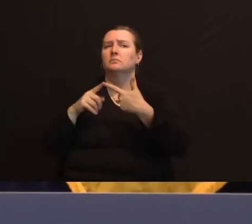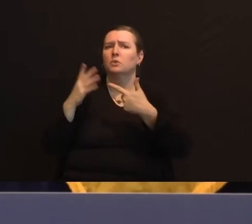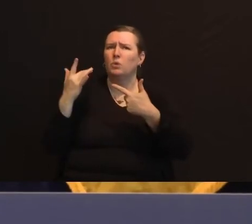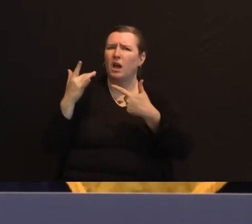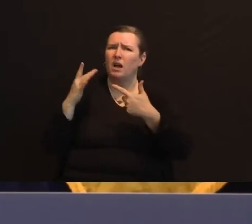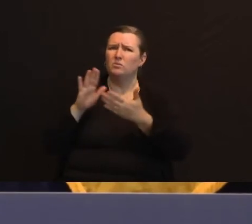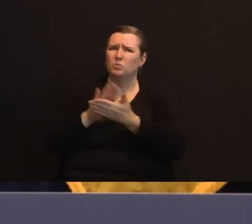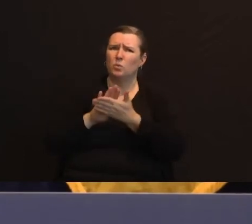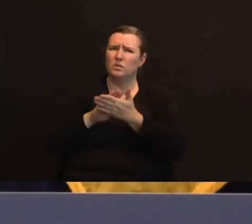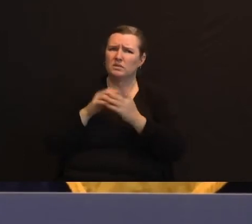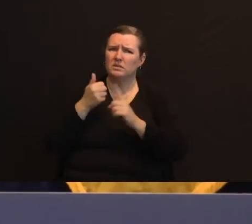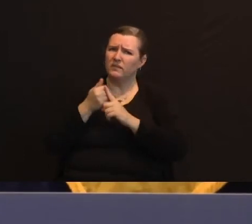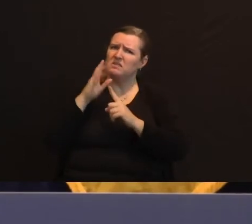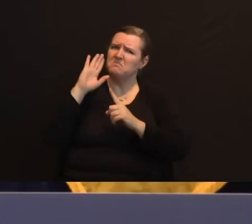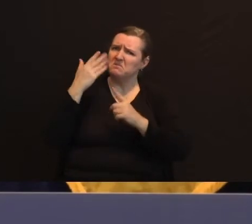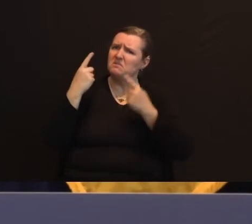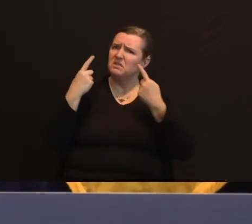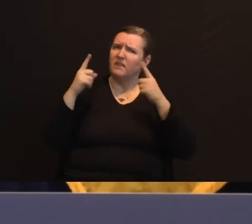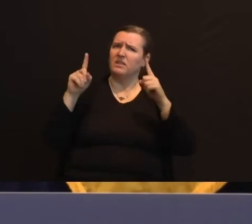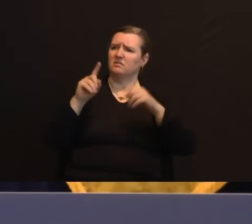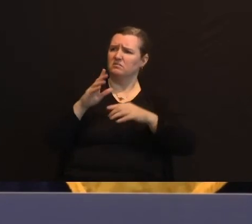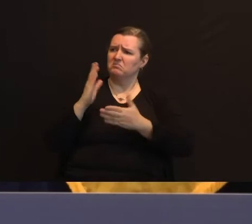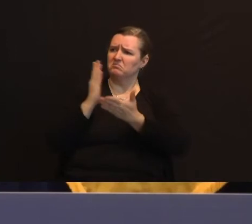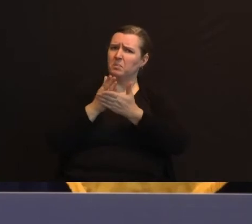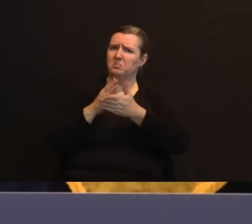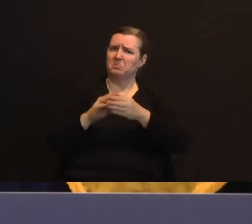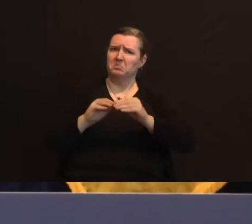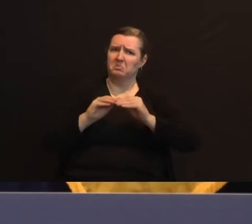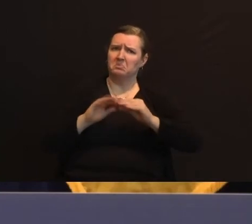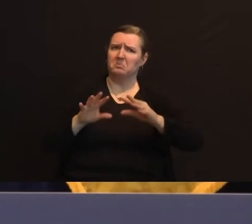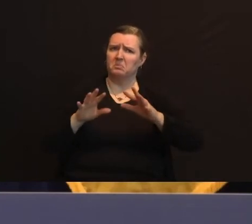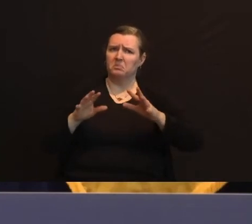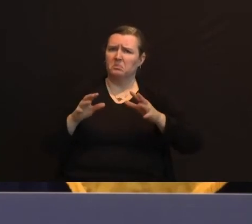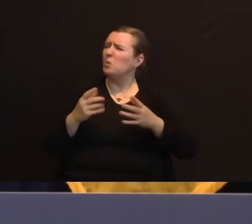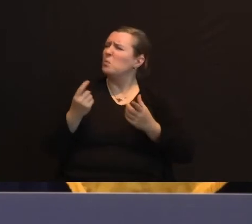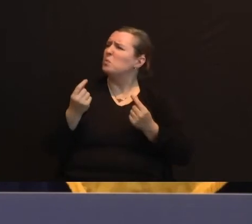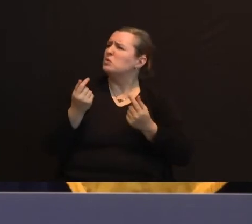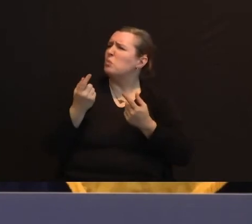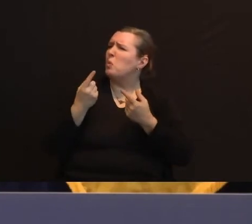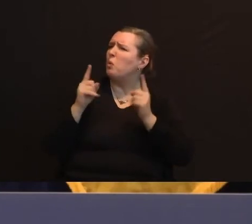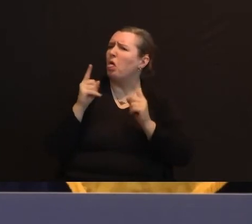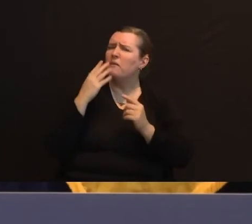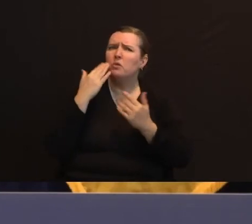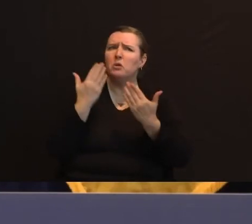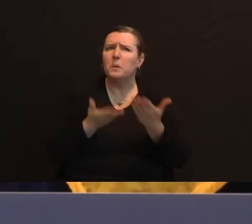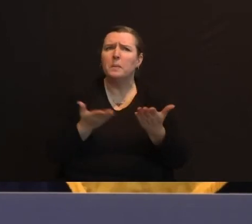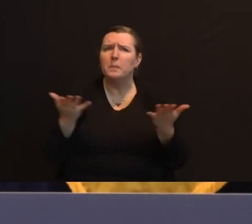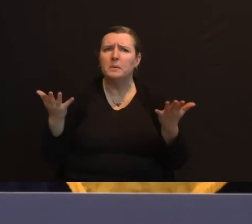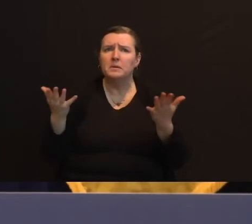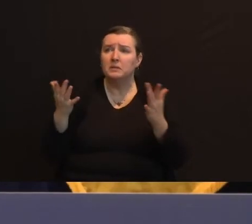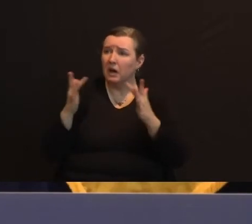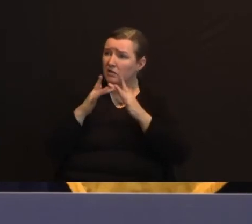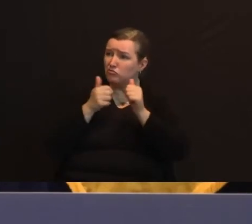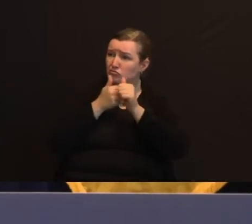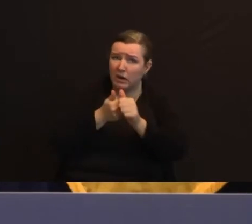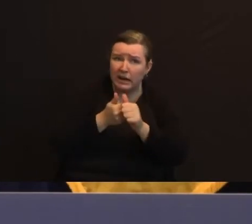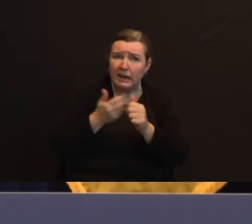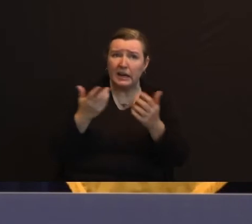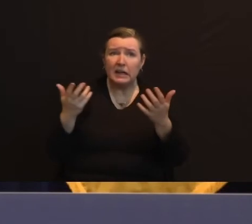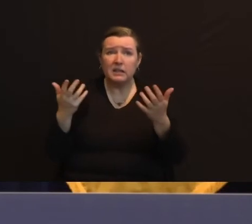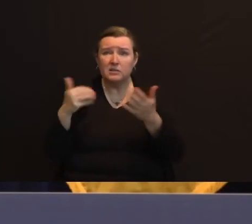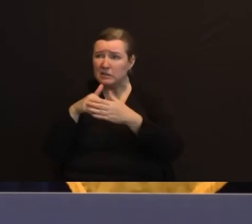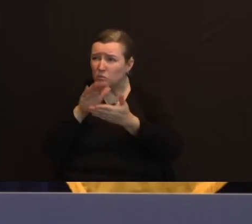stopping, apparently, the transmission of COVID? What are they doing well? Is contact tracing working more effectively in